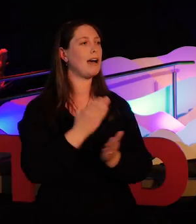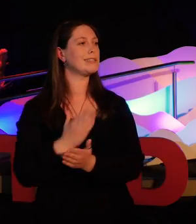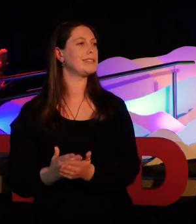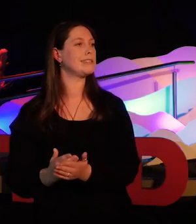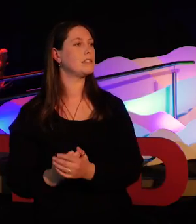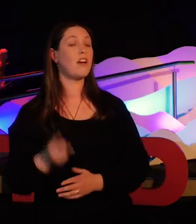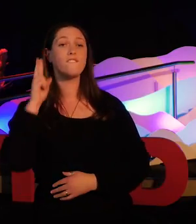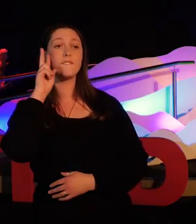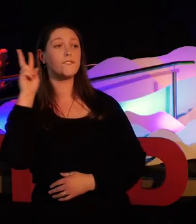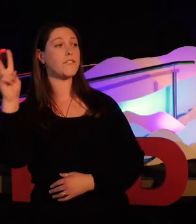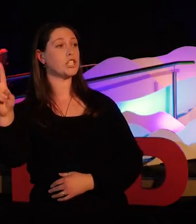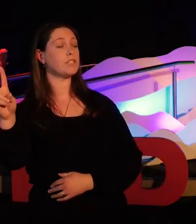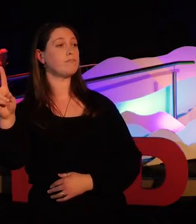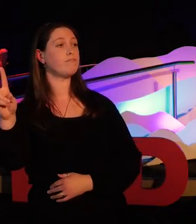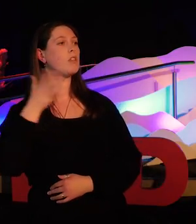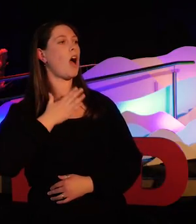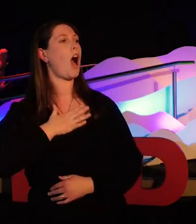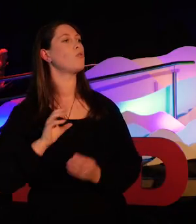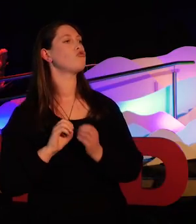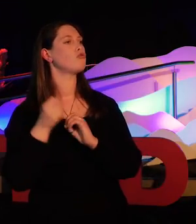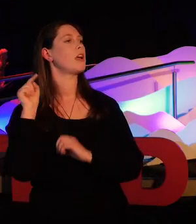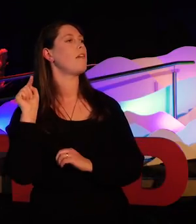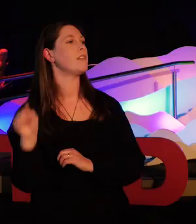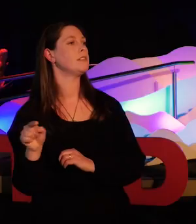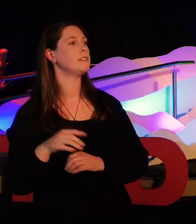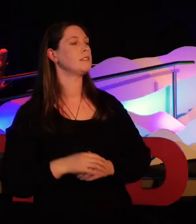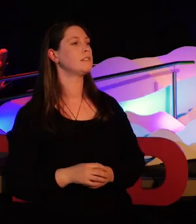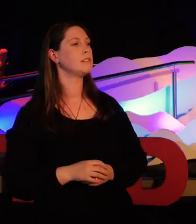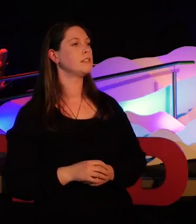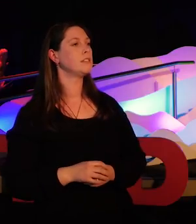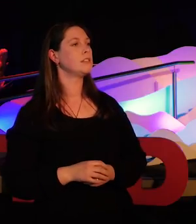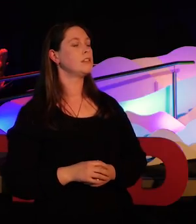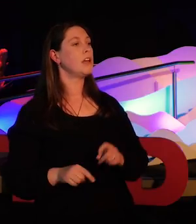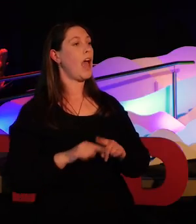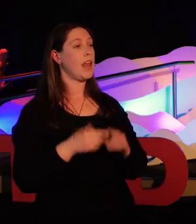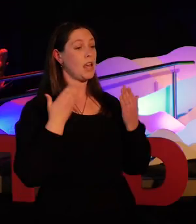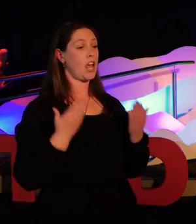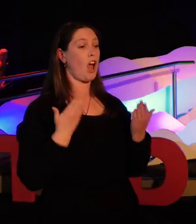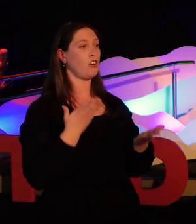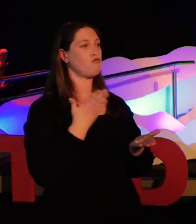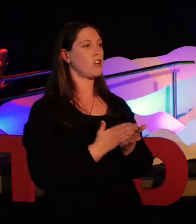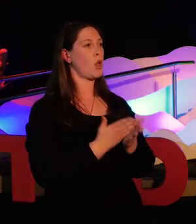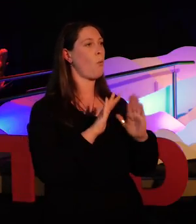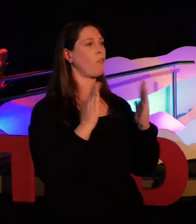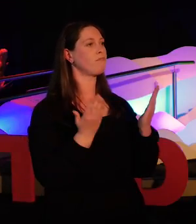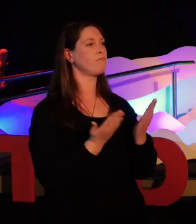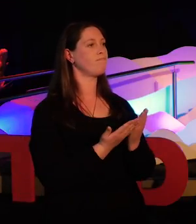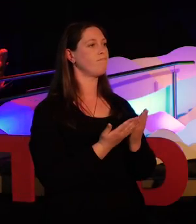Vision, this is what I want to create. and current reality, this is where I